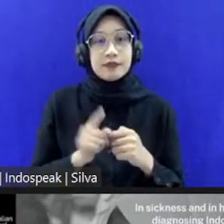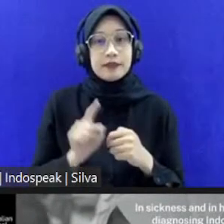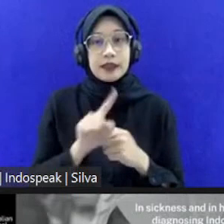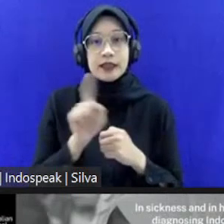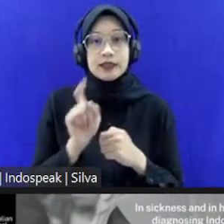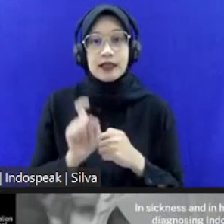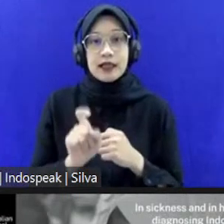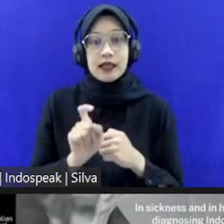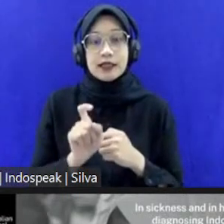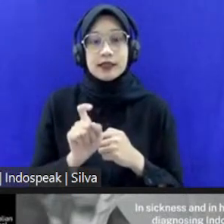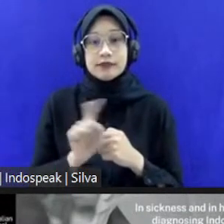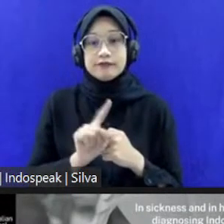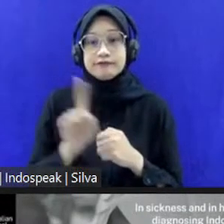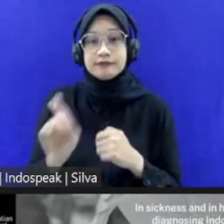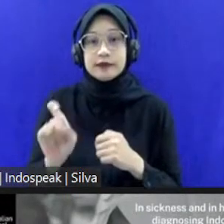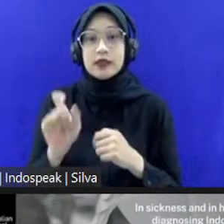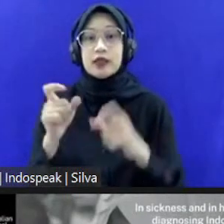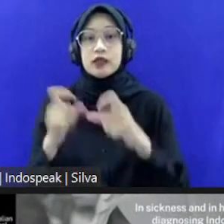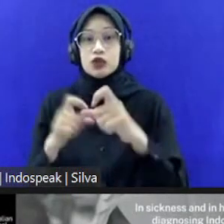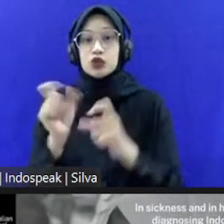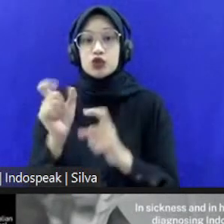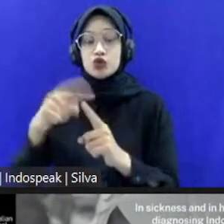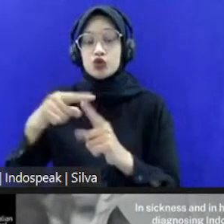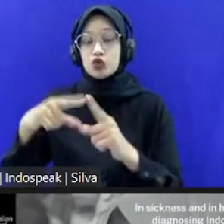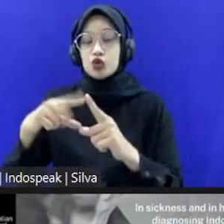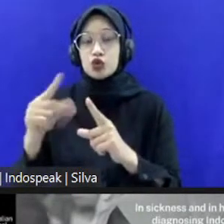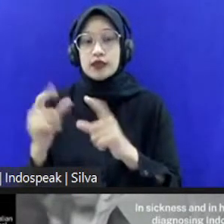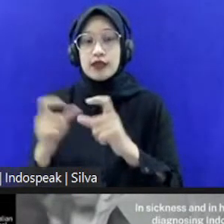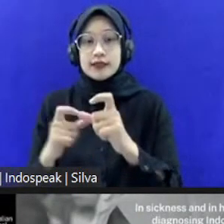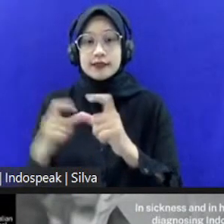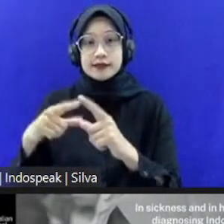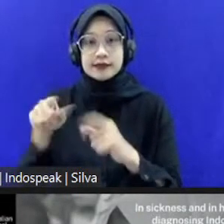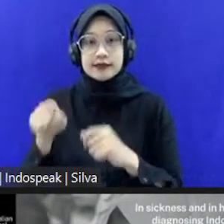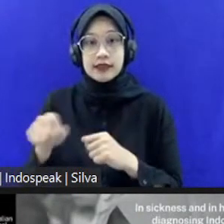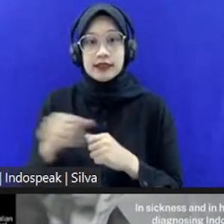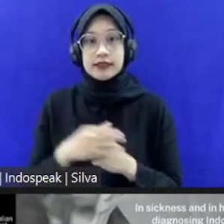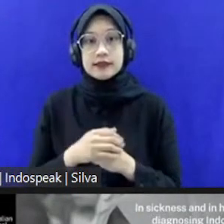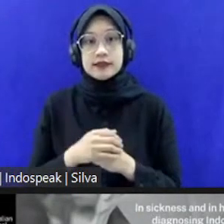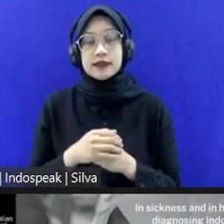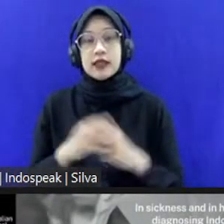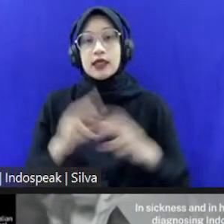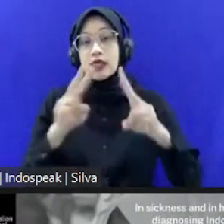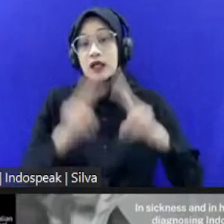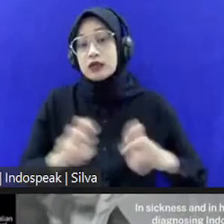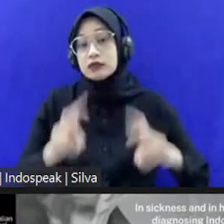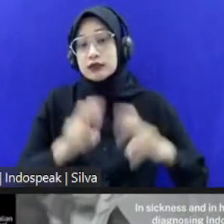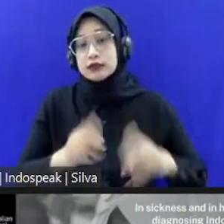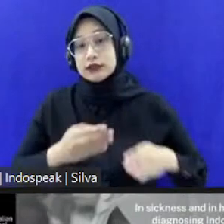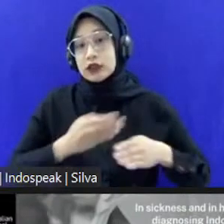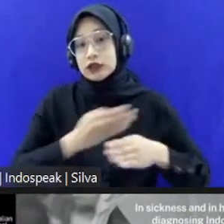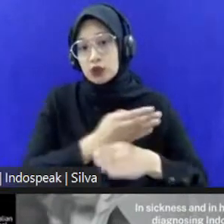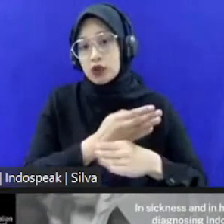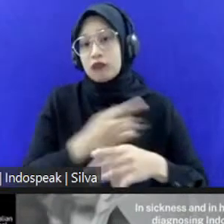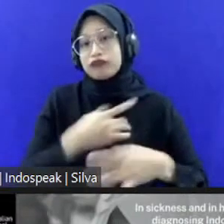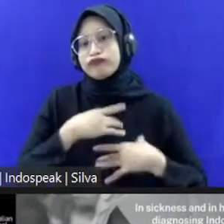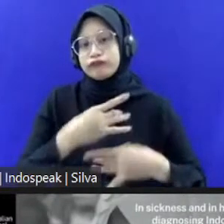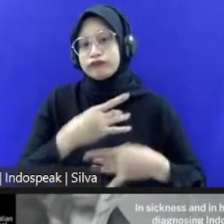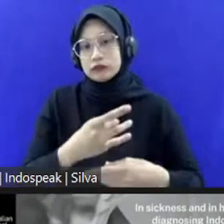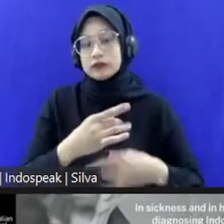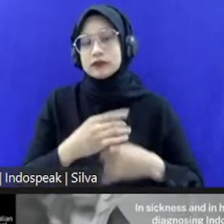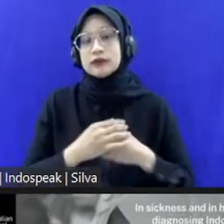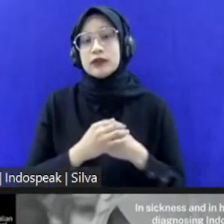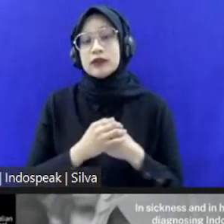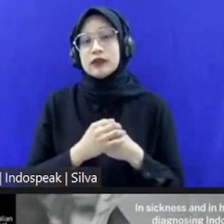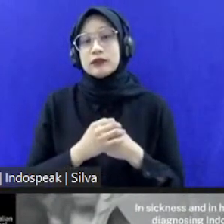Pak Sutarsa. His question is, he says that the intersectional analysis was interesting. I'm interested in your